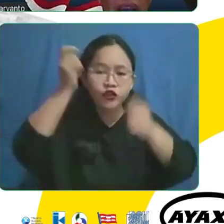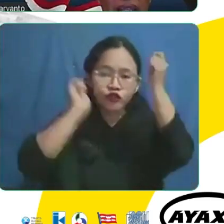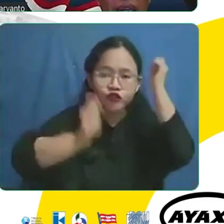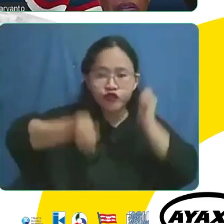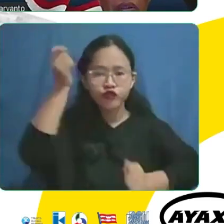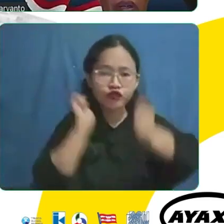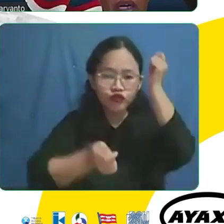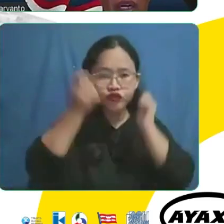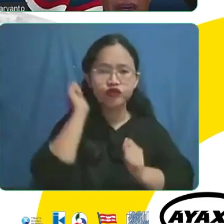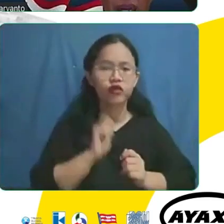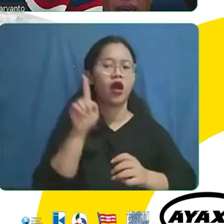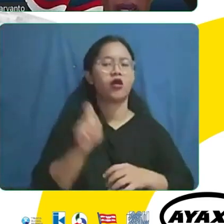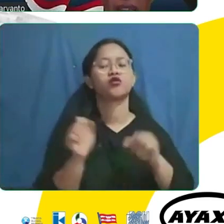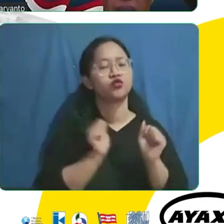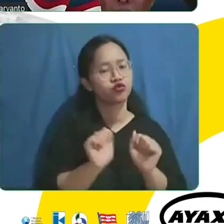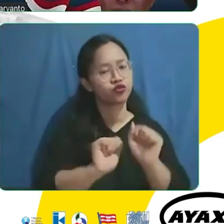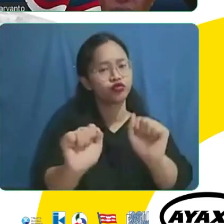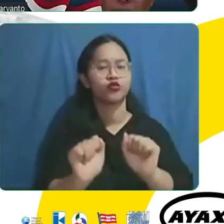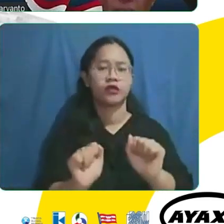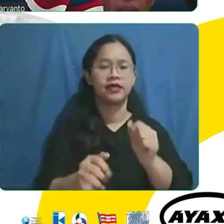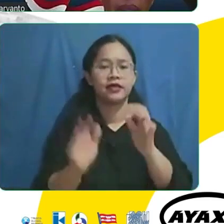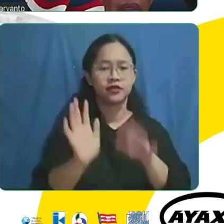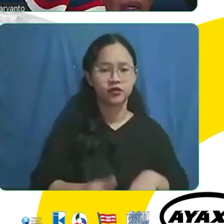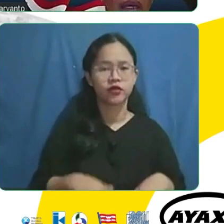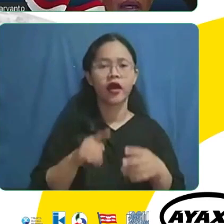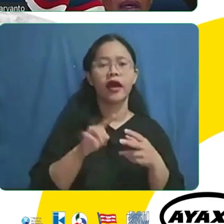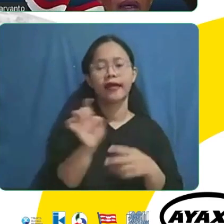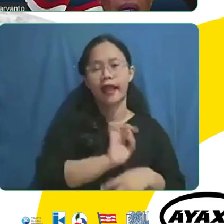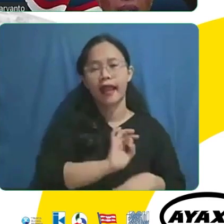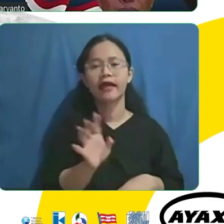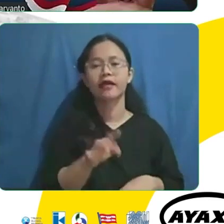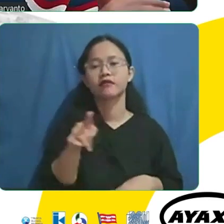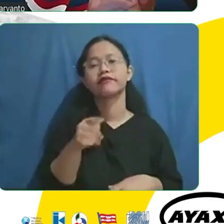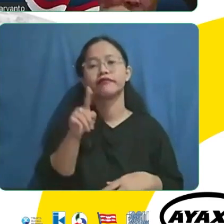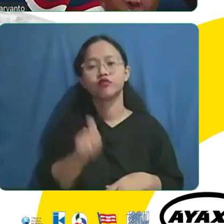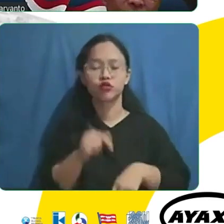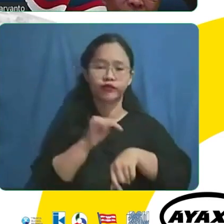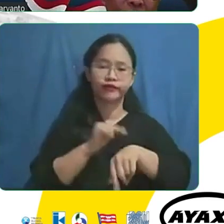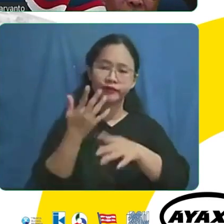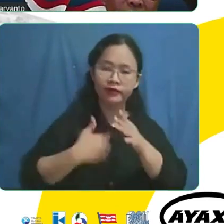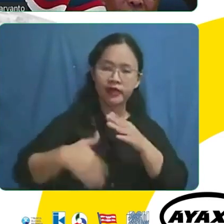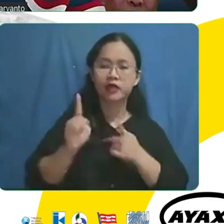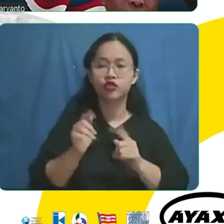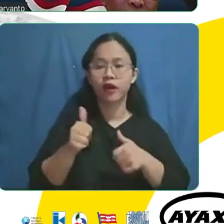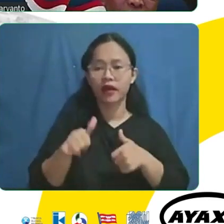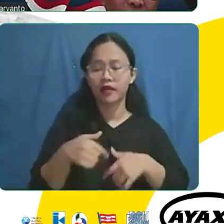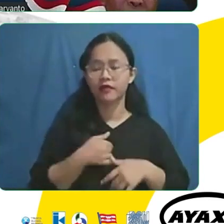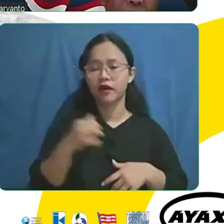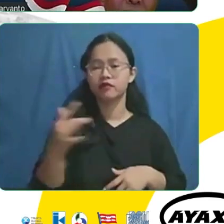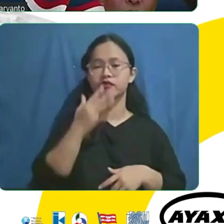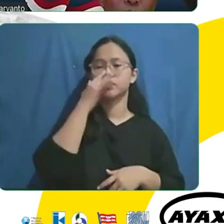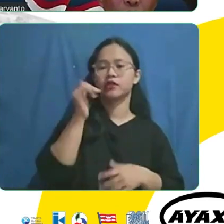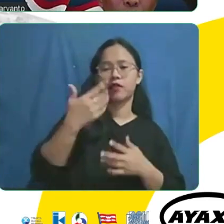so you aren't as vulnerable. And for the last slide, I'd like